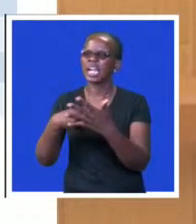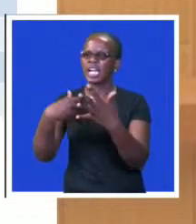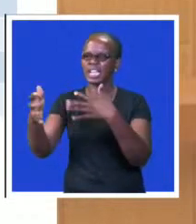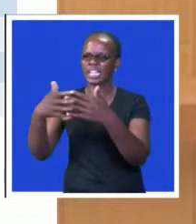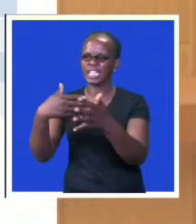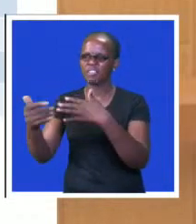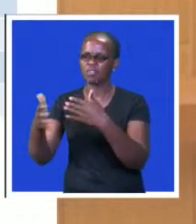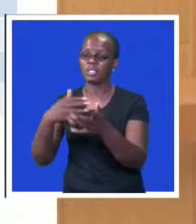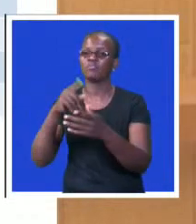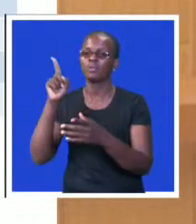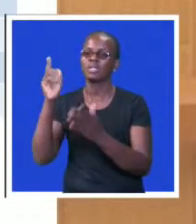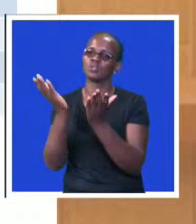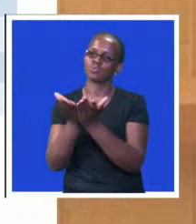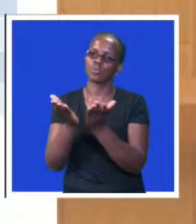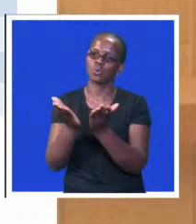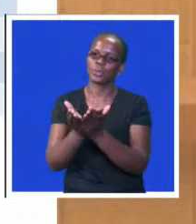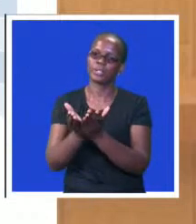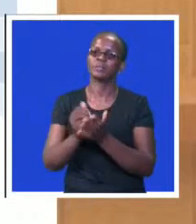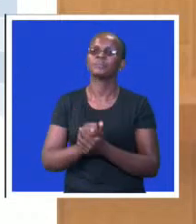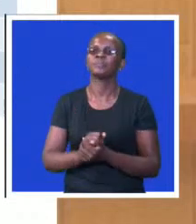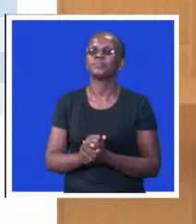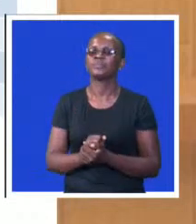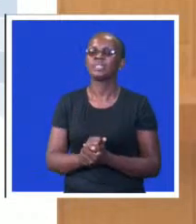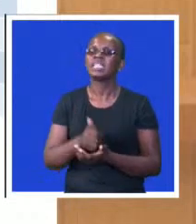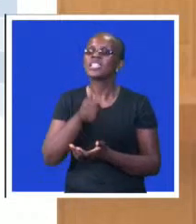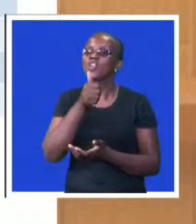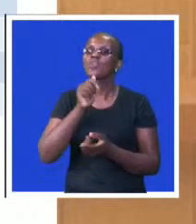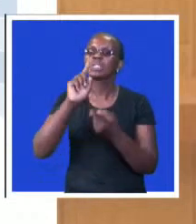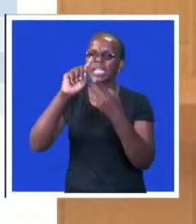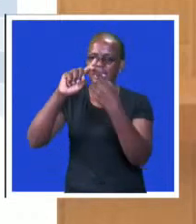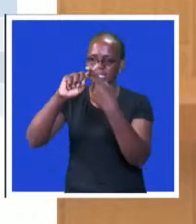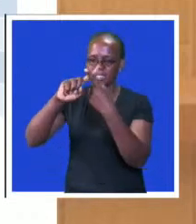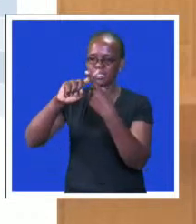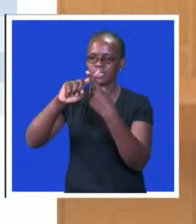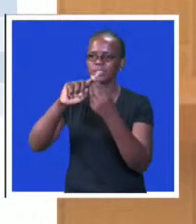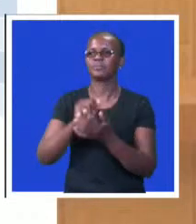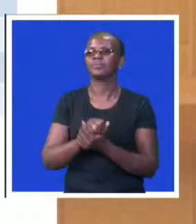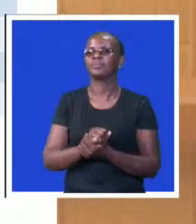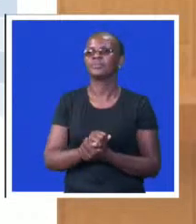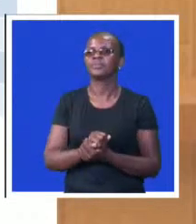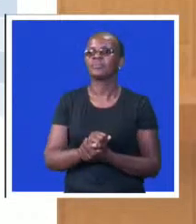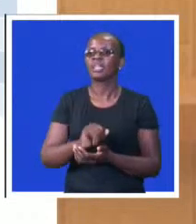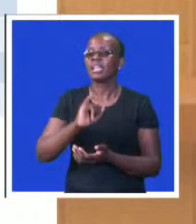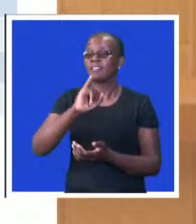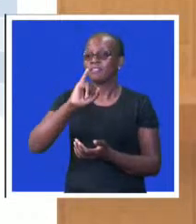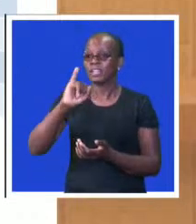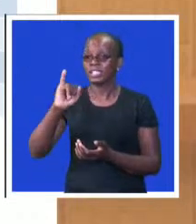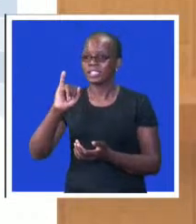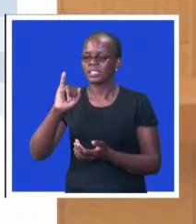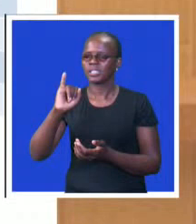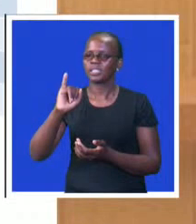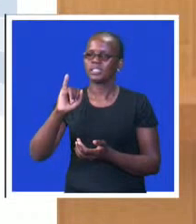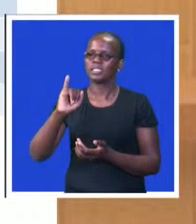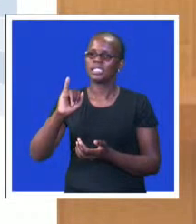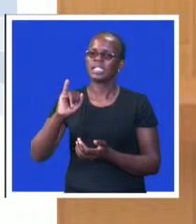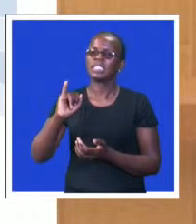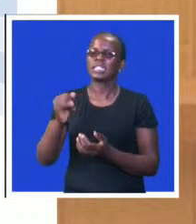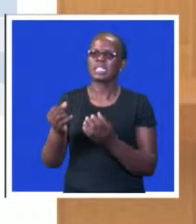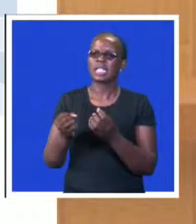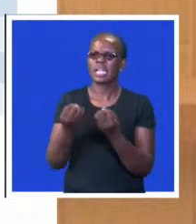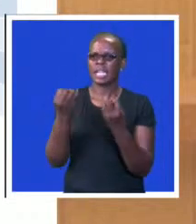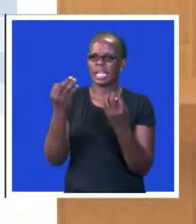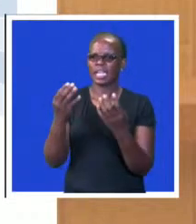use addition because we want the total. We are going to start by adding from the right to